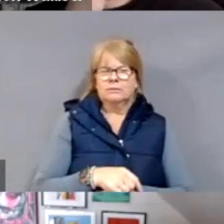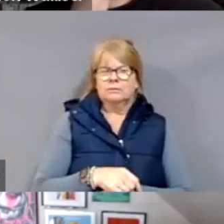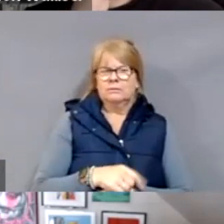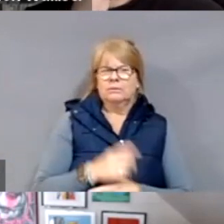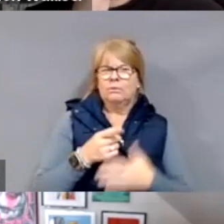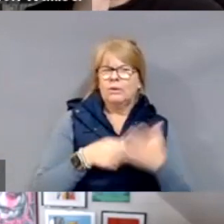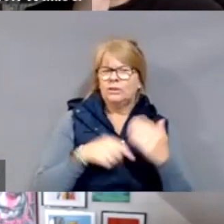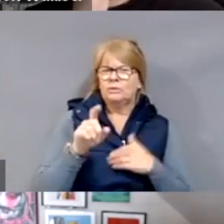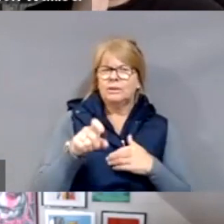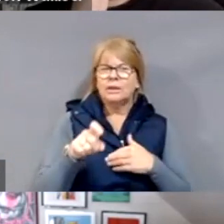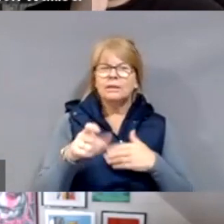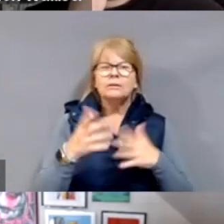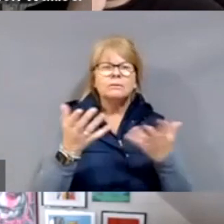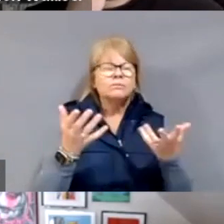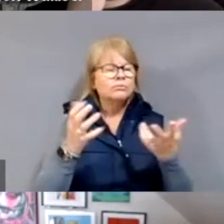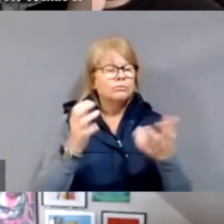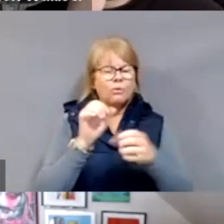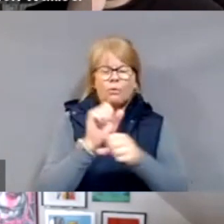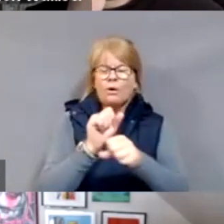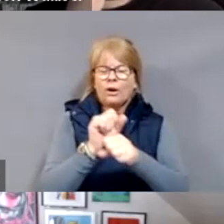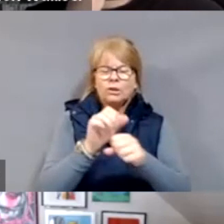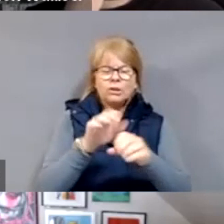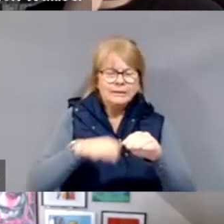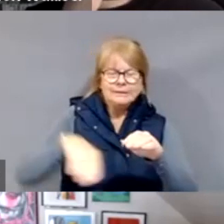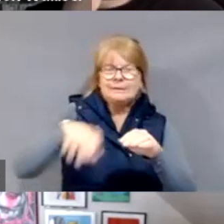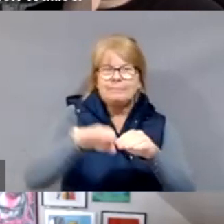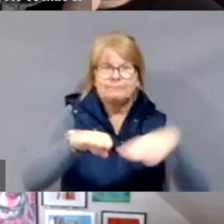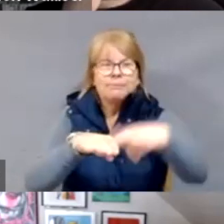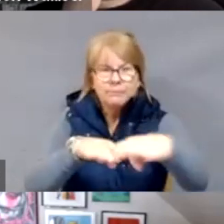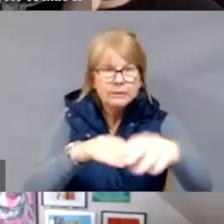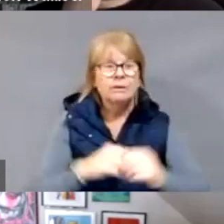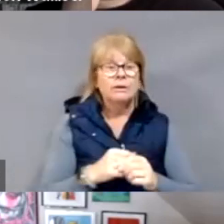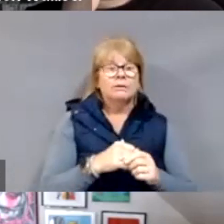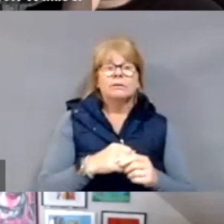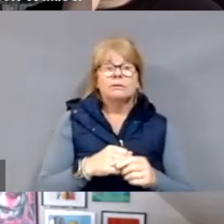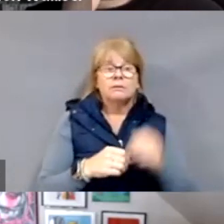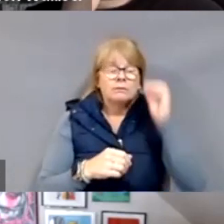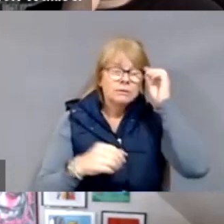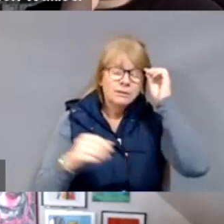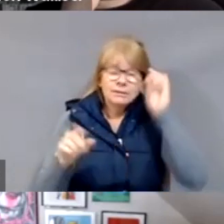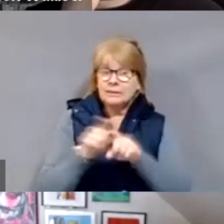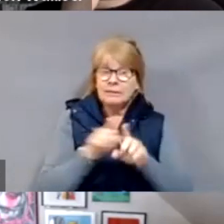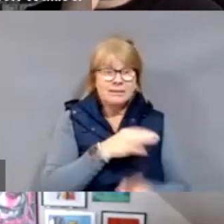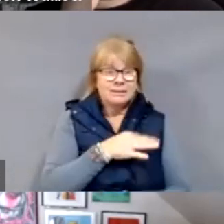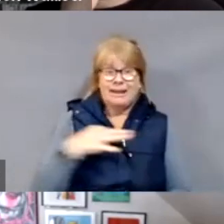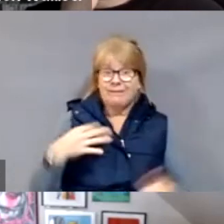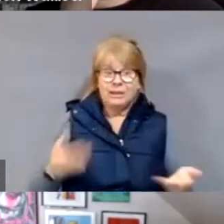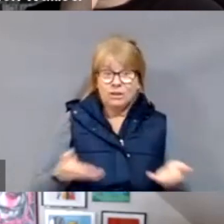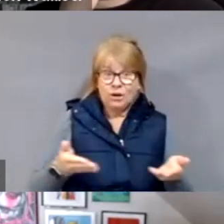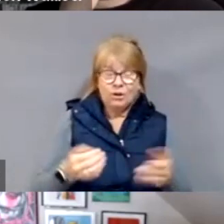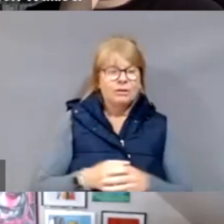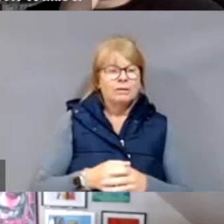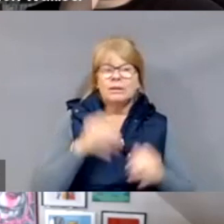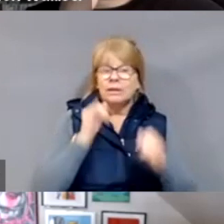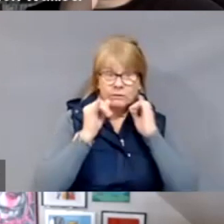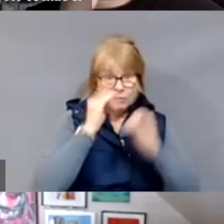you need to be able to work to the next step. Like, this is true of the staff here too. Like, when we hire new staff in interviews, I